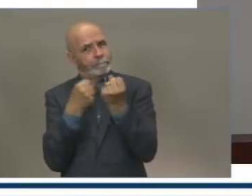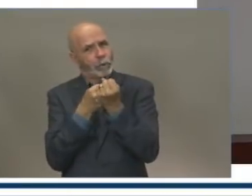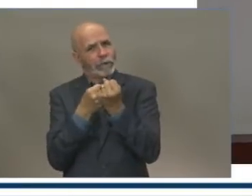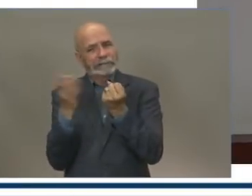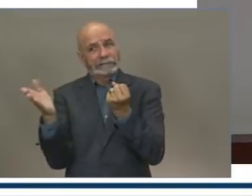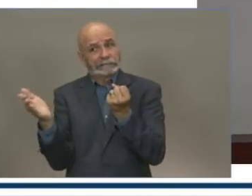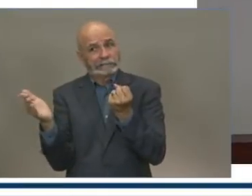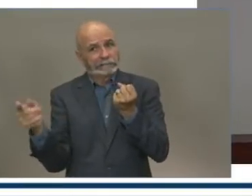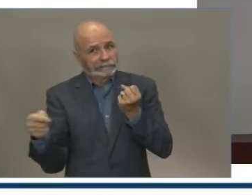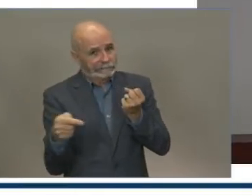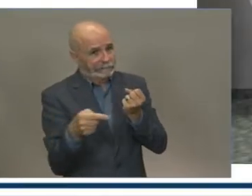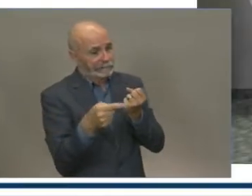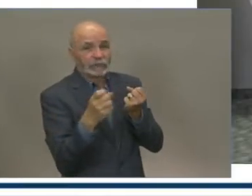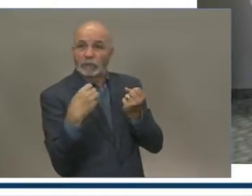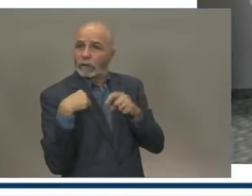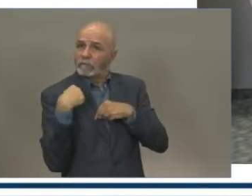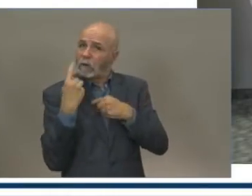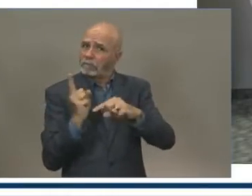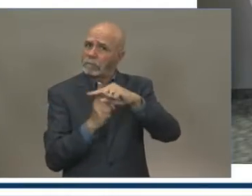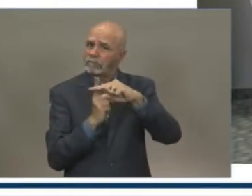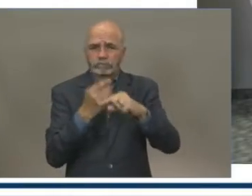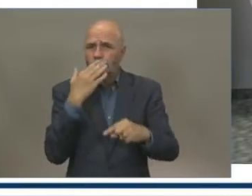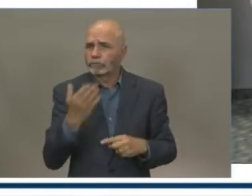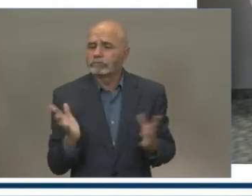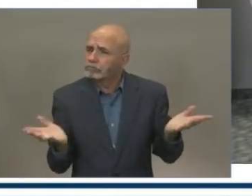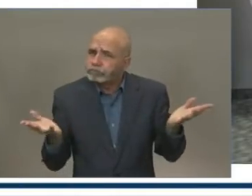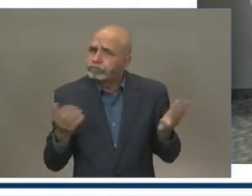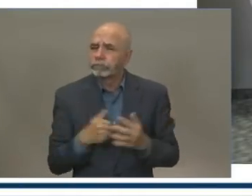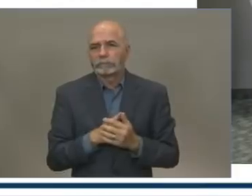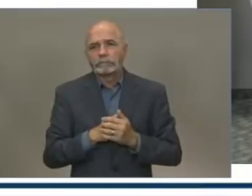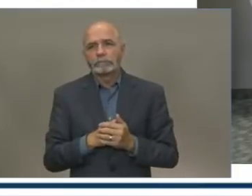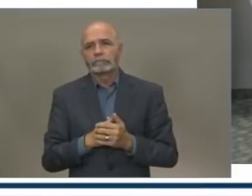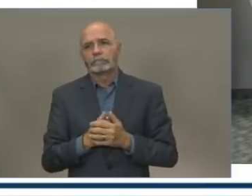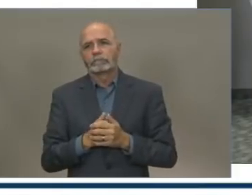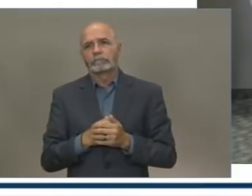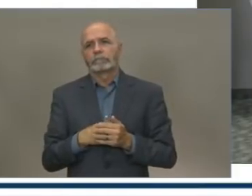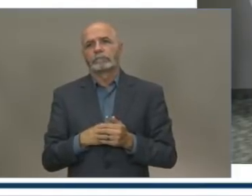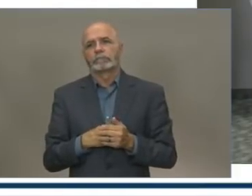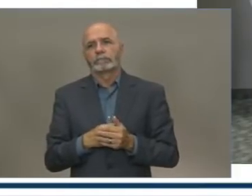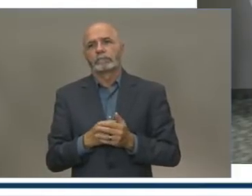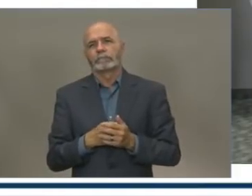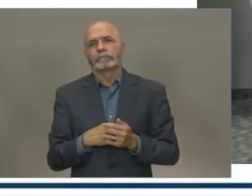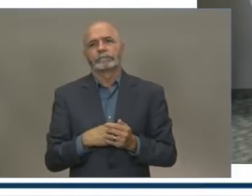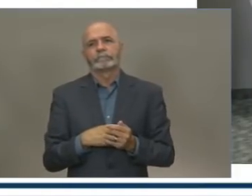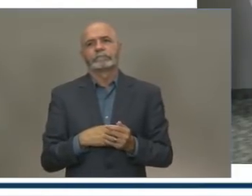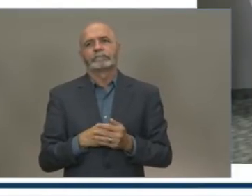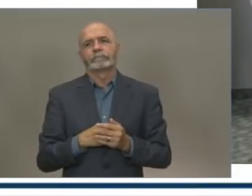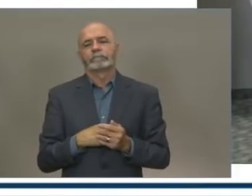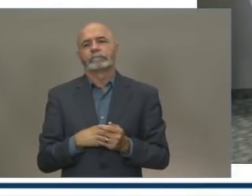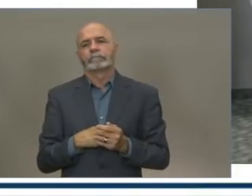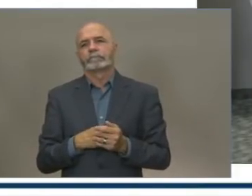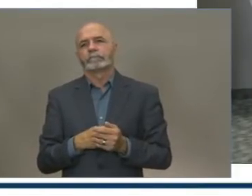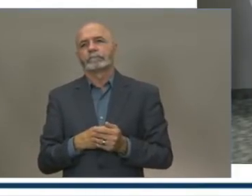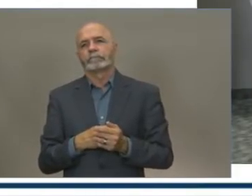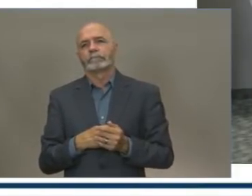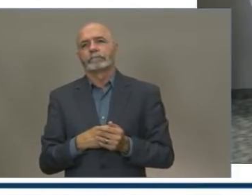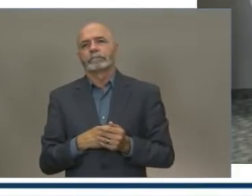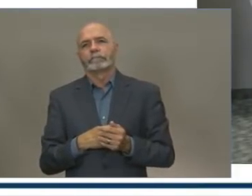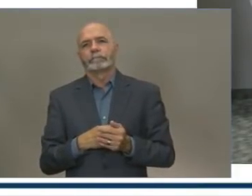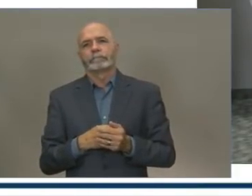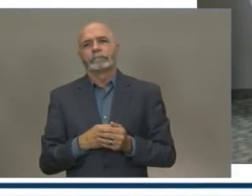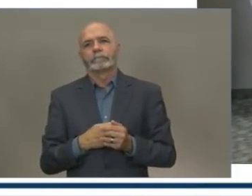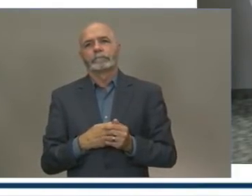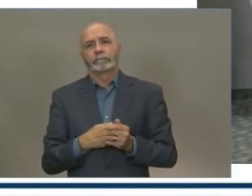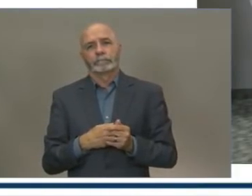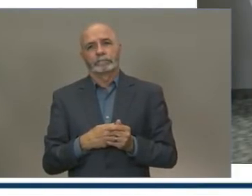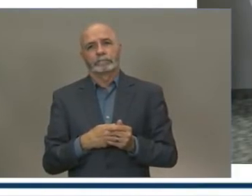well. Has there been any violence? Not to my knowledge. Is it strange that visitors are required to be vaccinated well